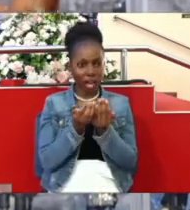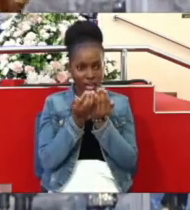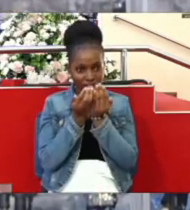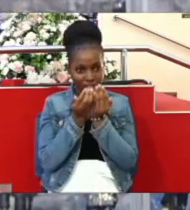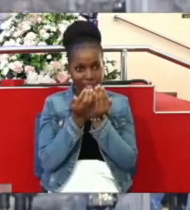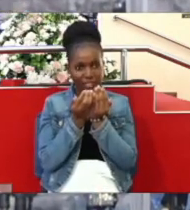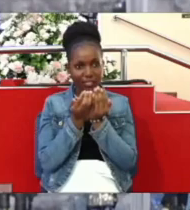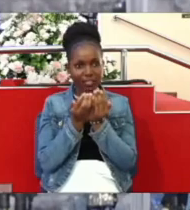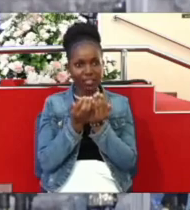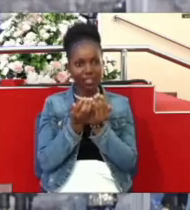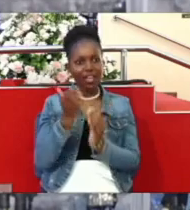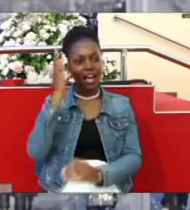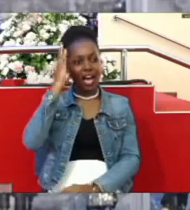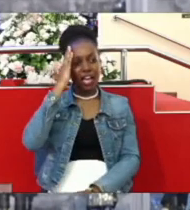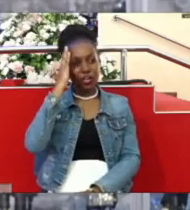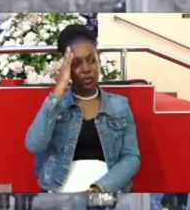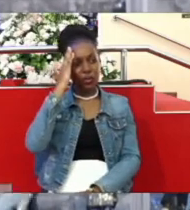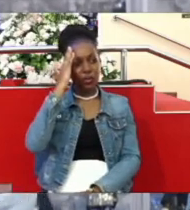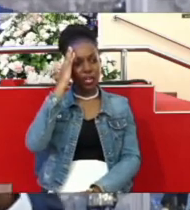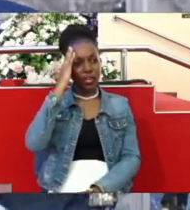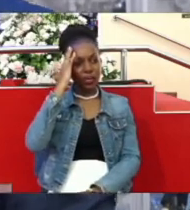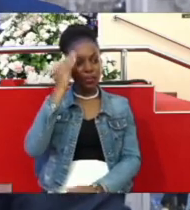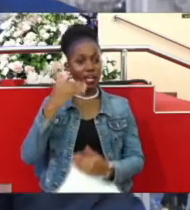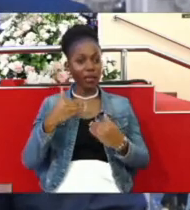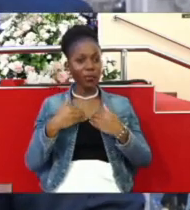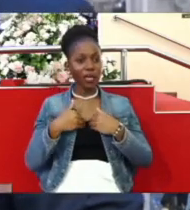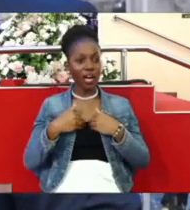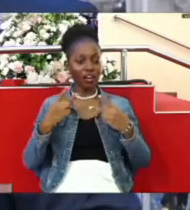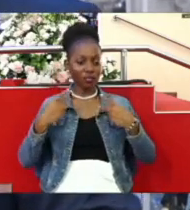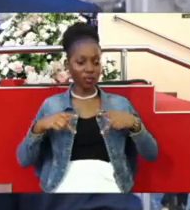I know there are some people who can identify themselves with this.